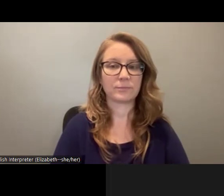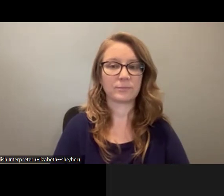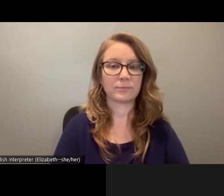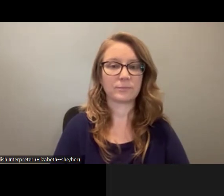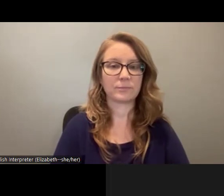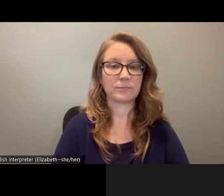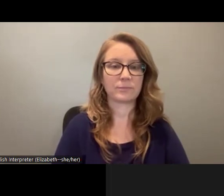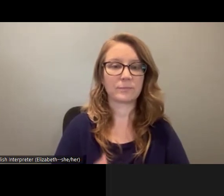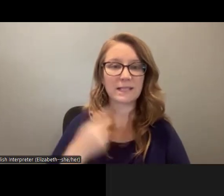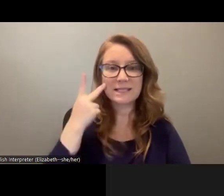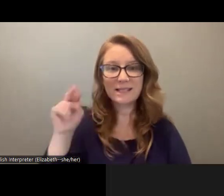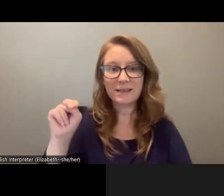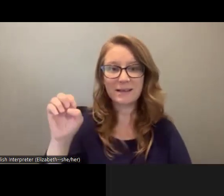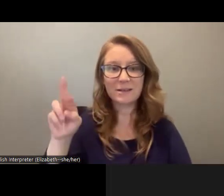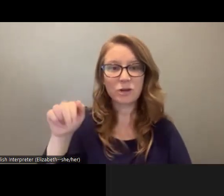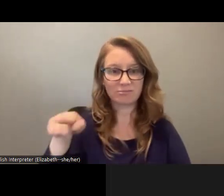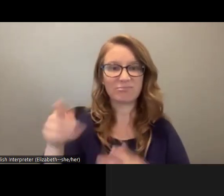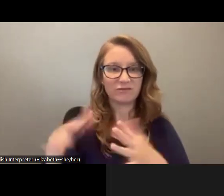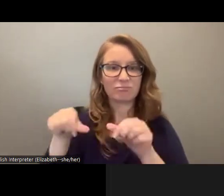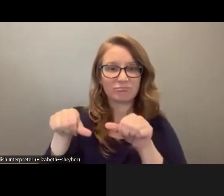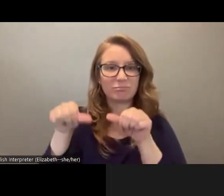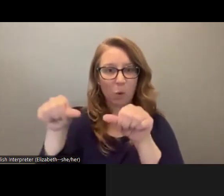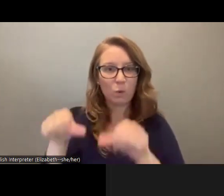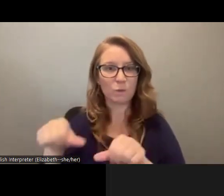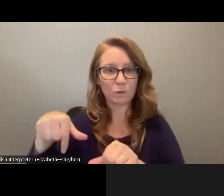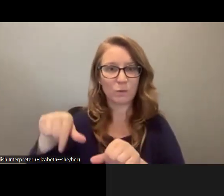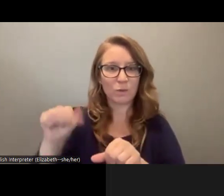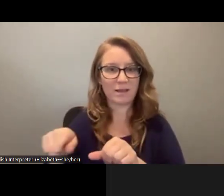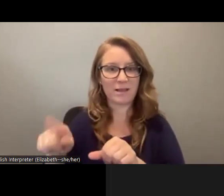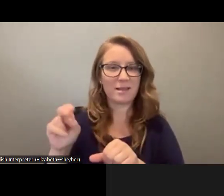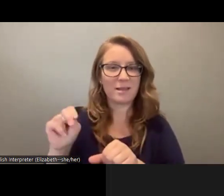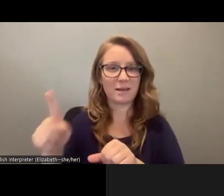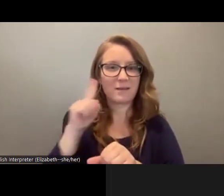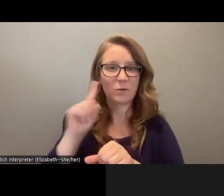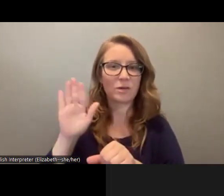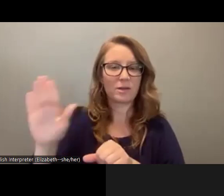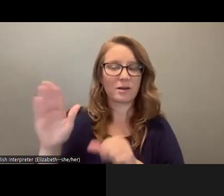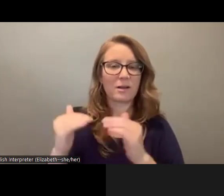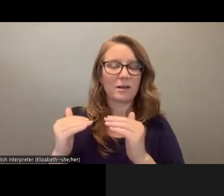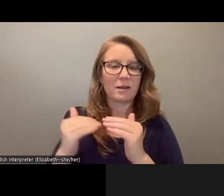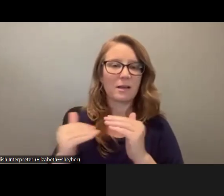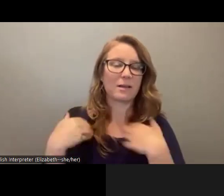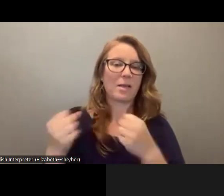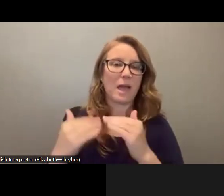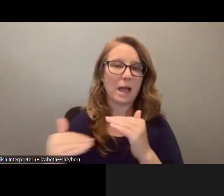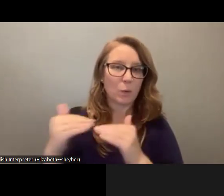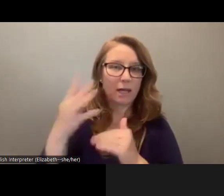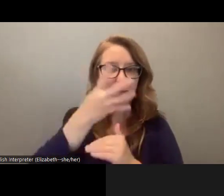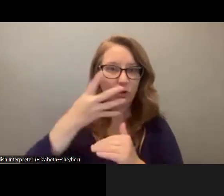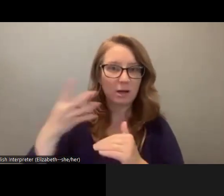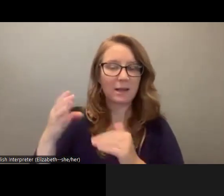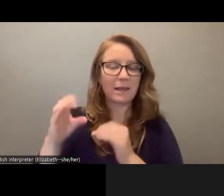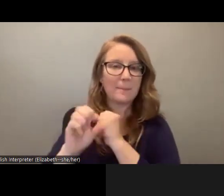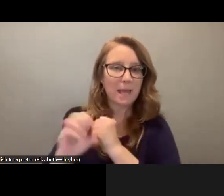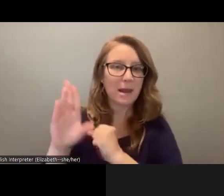I see Nedra has posted in the Q&A the link for Weisson's Health Equity for immigrant campaign